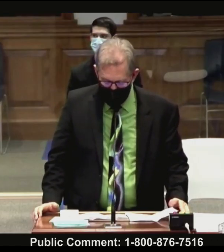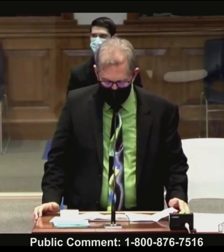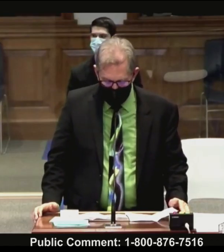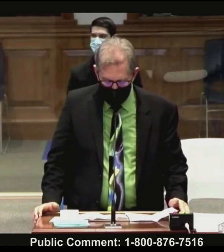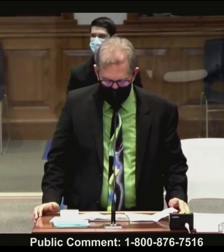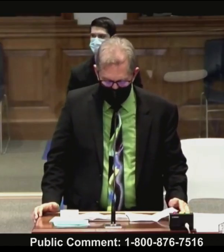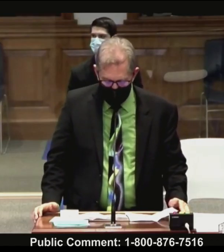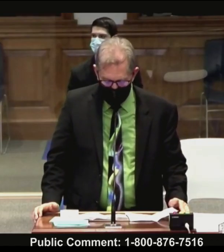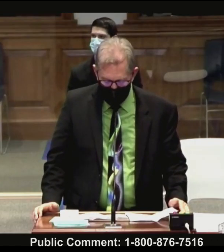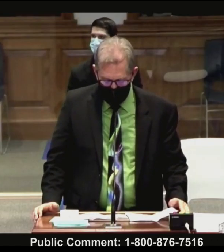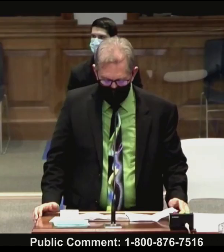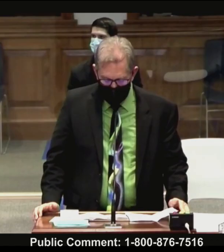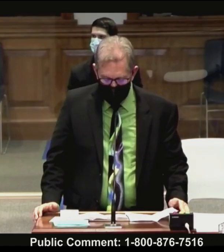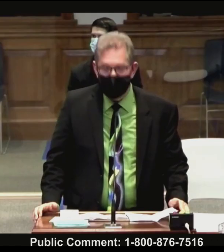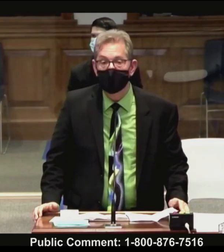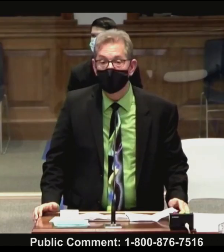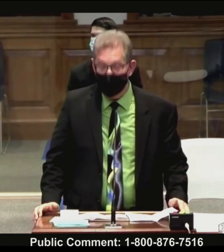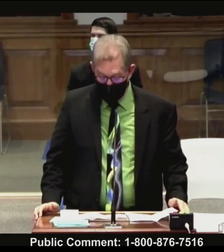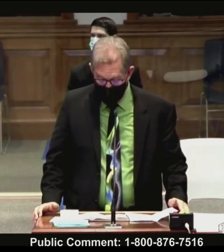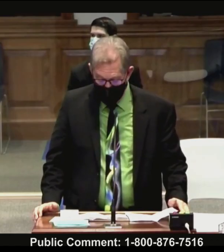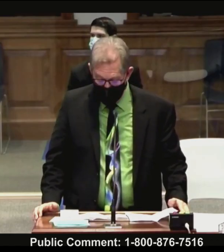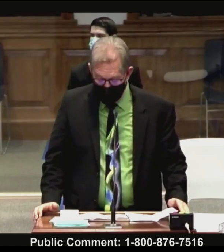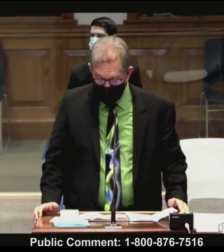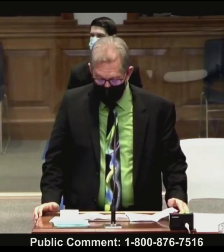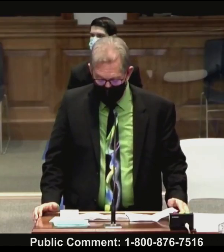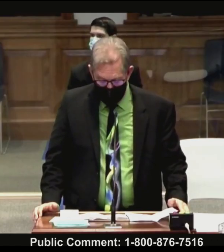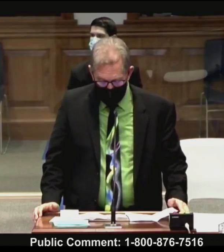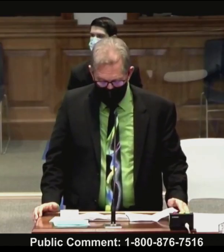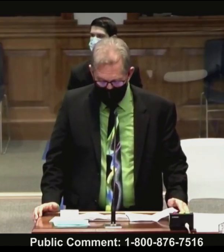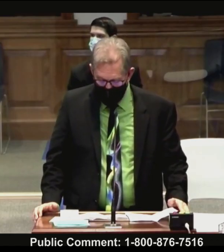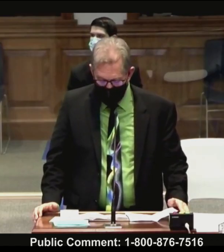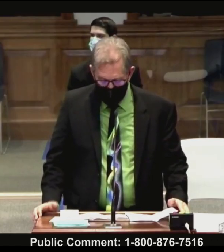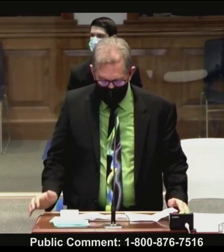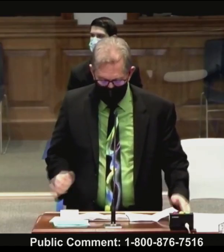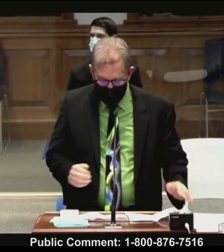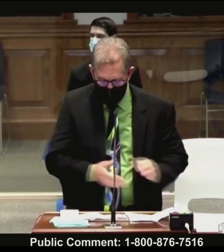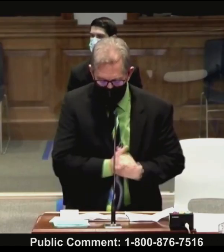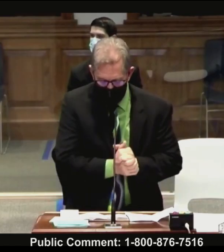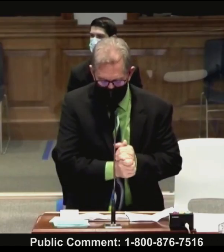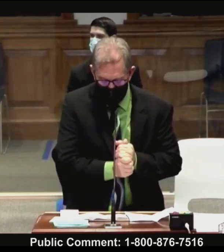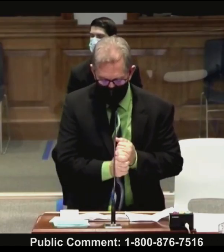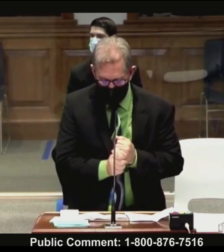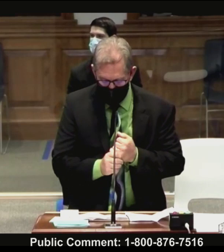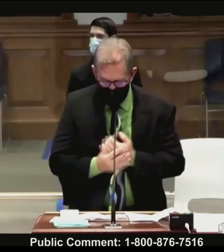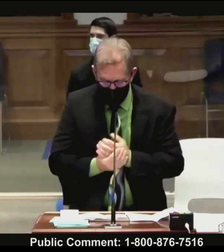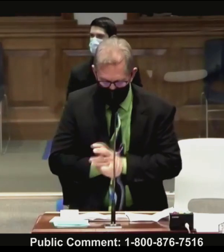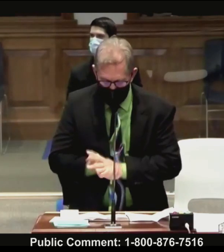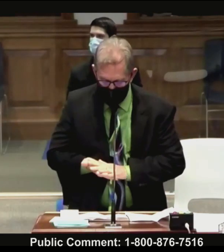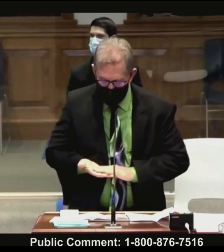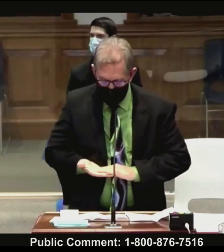administration and supervision. Debbie knew, like my mother, that I could do so much more by getting a